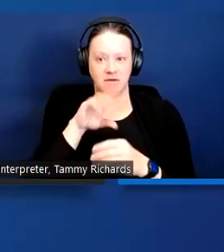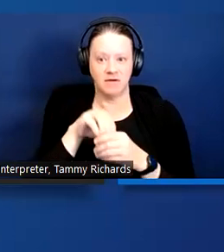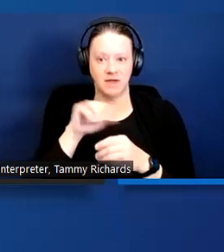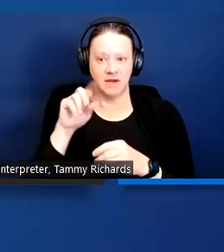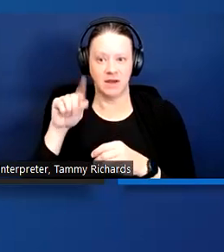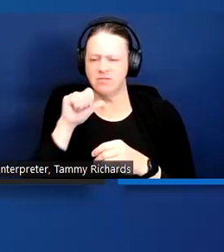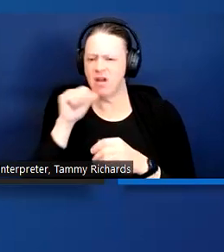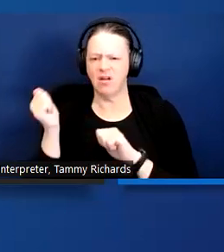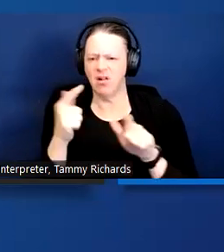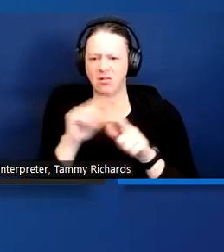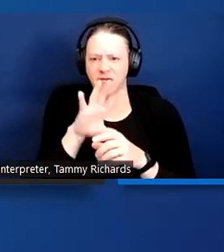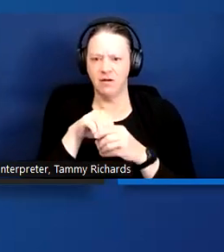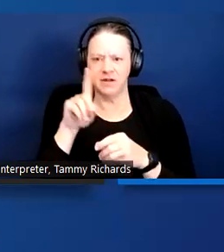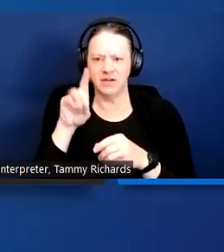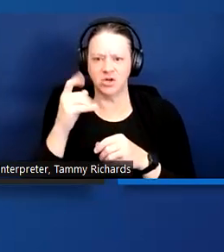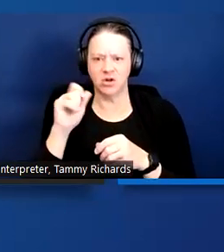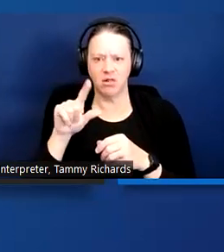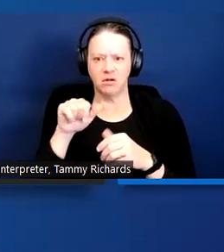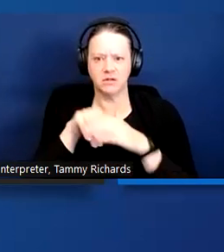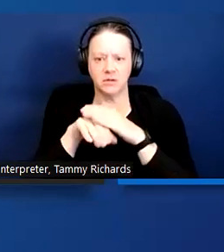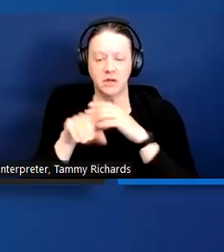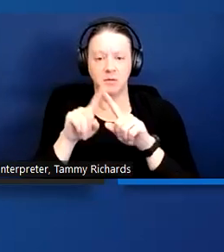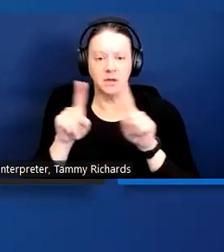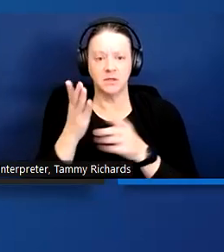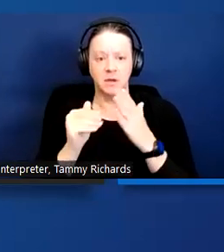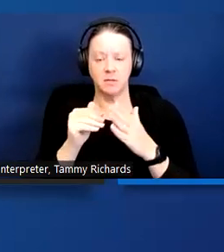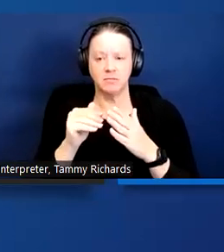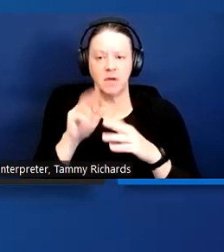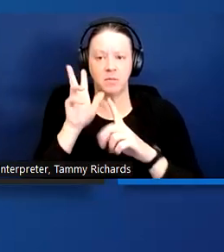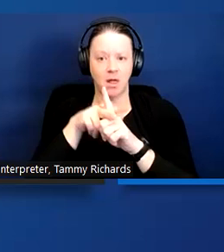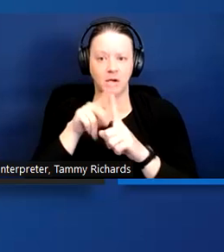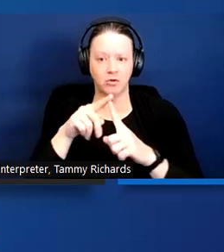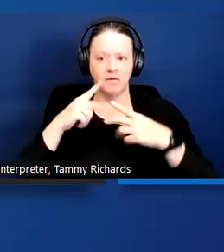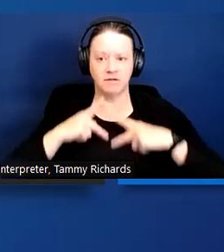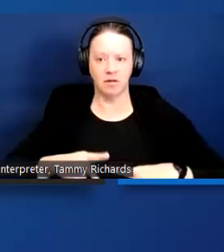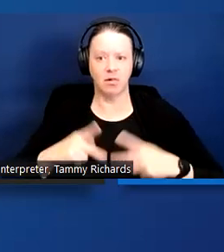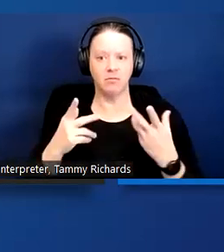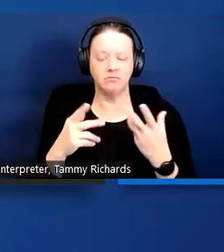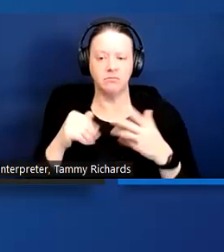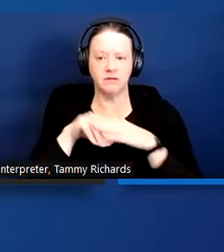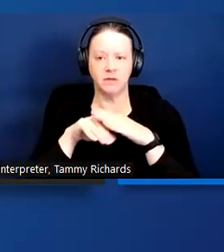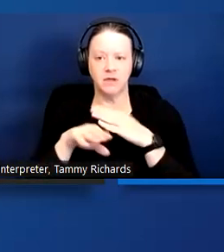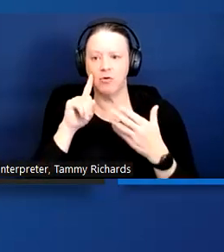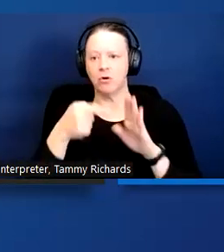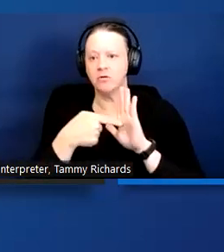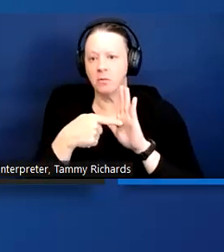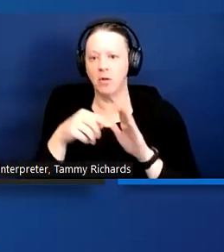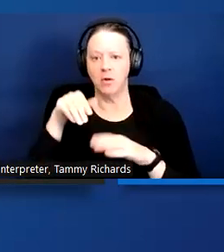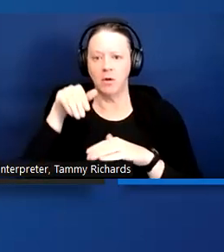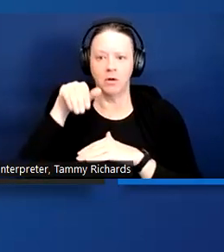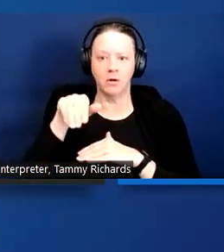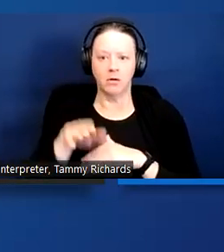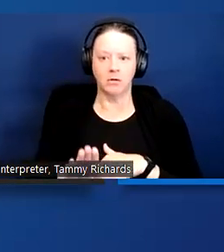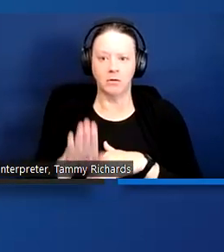digital accessibility. Some do apply to physical accessibility, so like wheelchair ramps to a building and